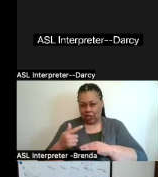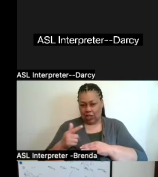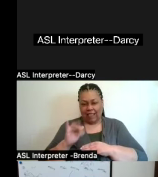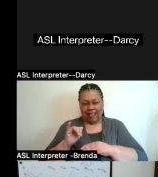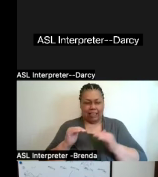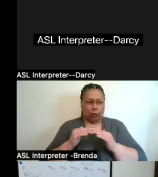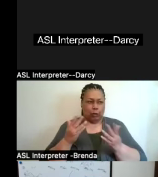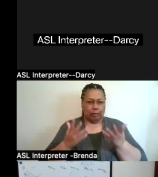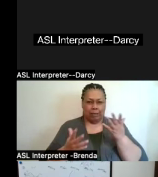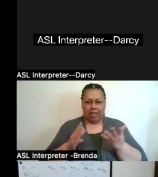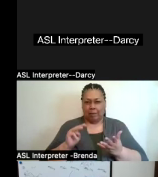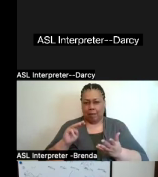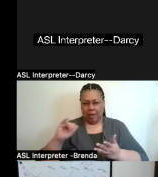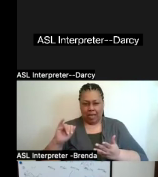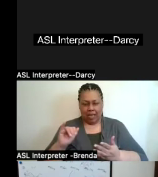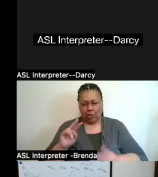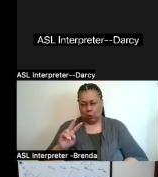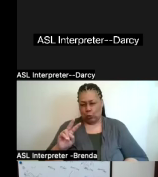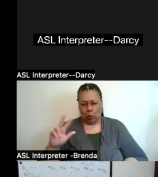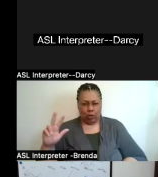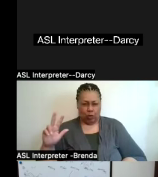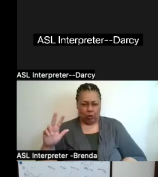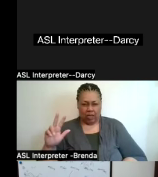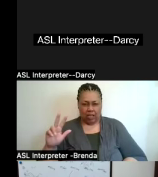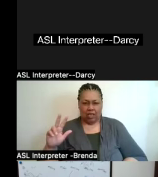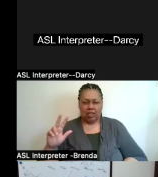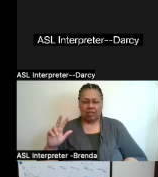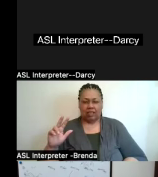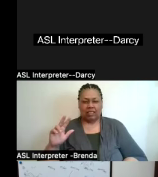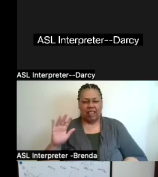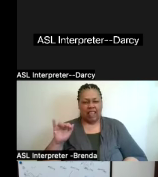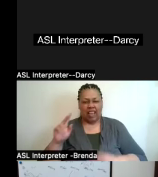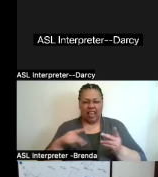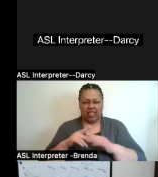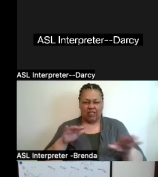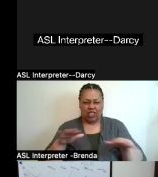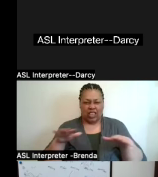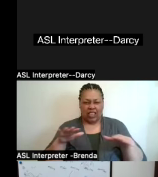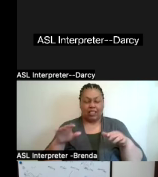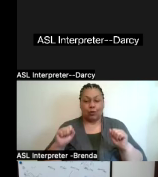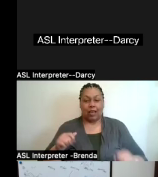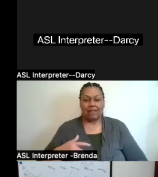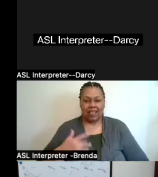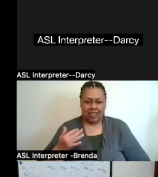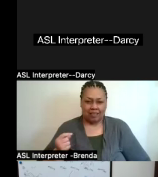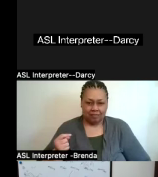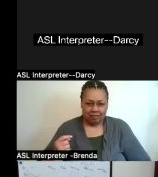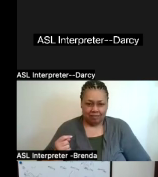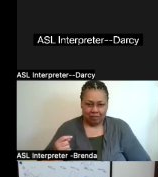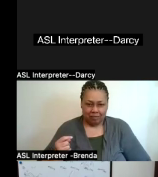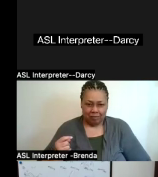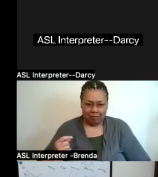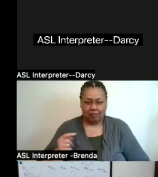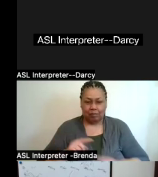maybe an MMI 2 or 3 type of shaking. So you could certainly feel it, but it's not, you know,